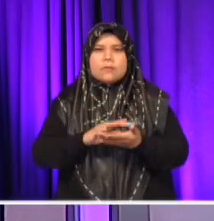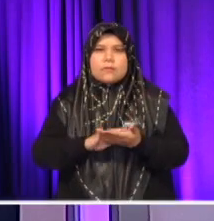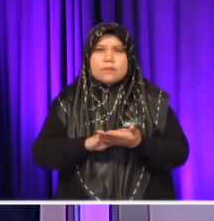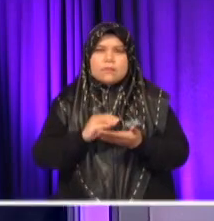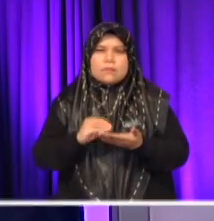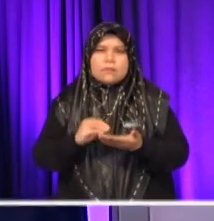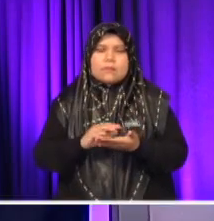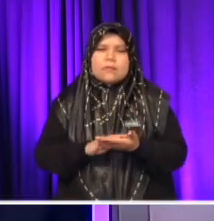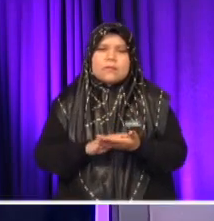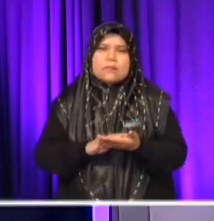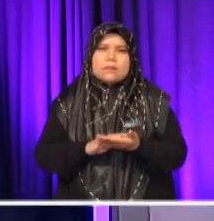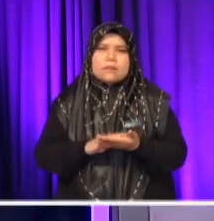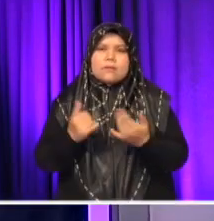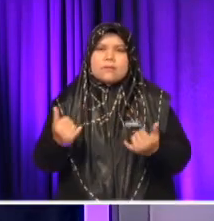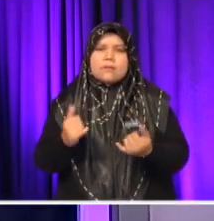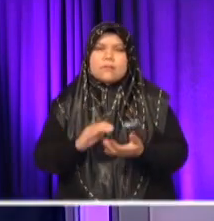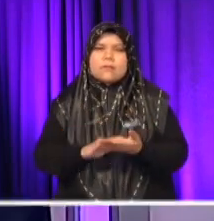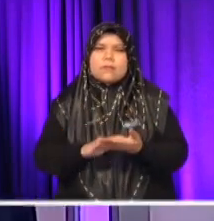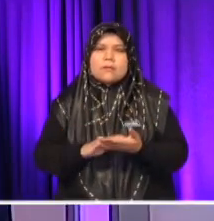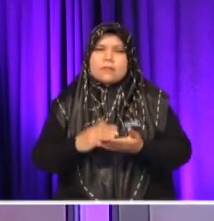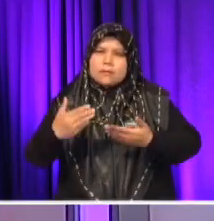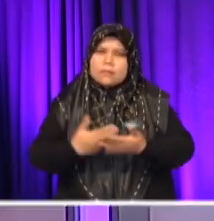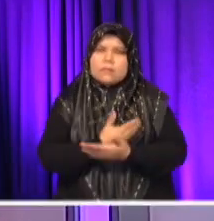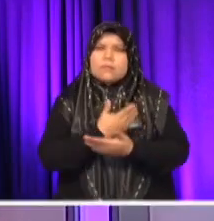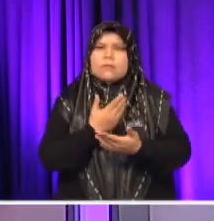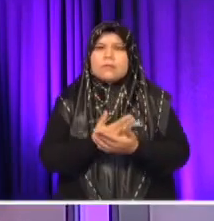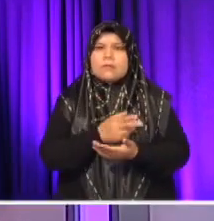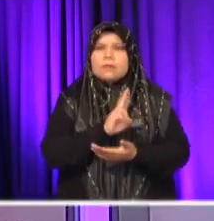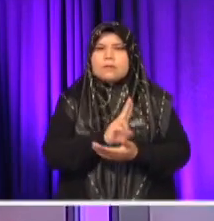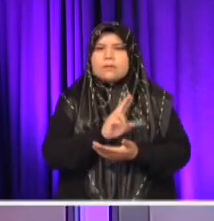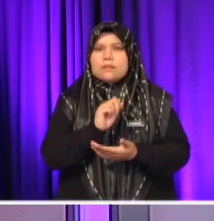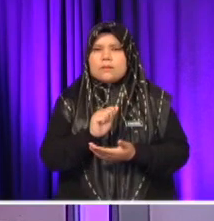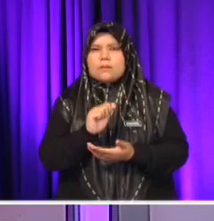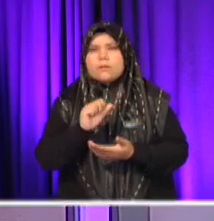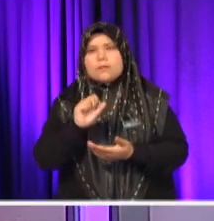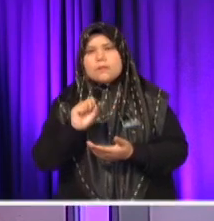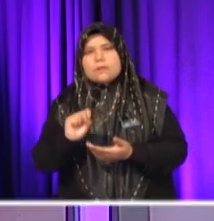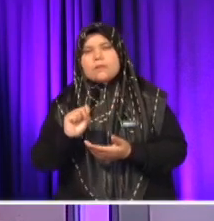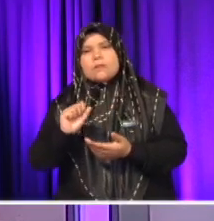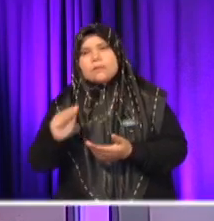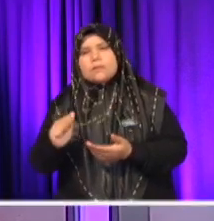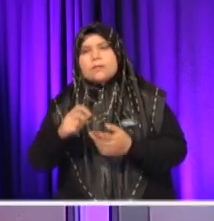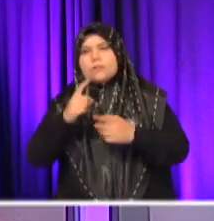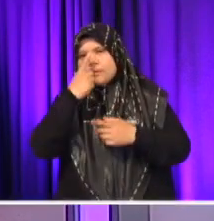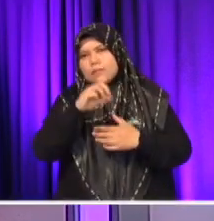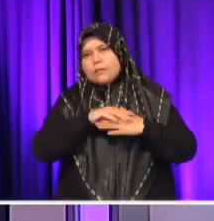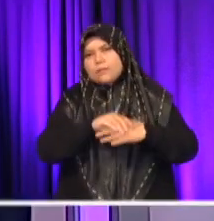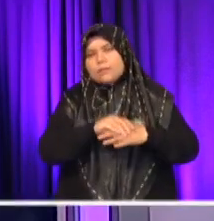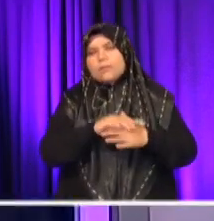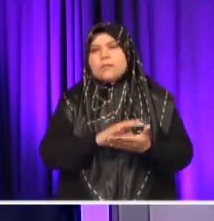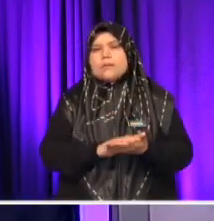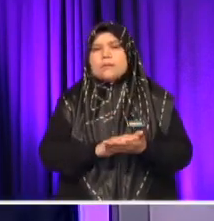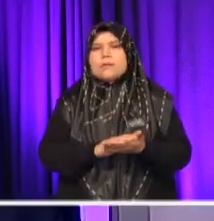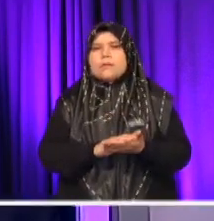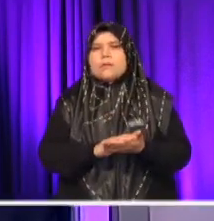now, what is new in this Ujian Akhir Sesi Akademik for English Language Test format? All right, so